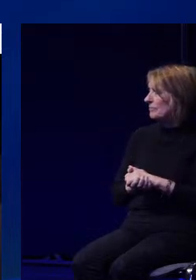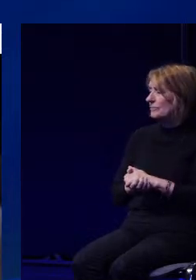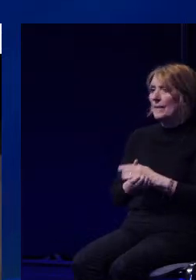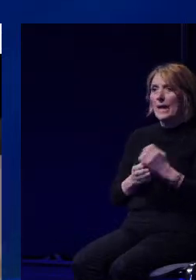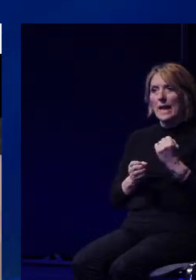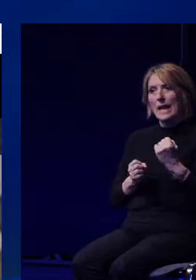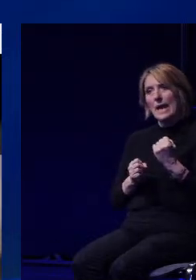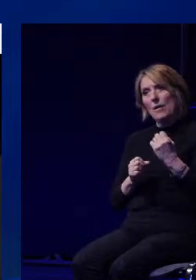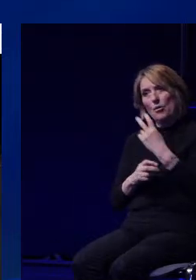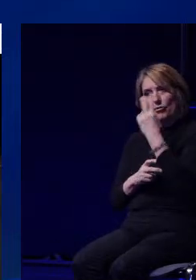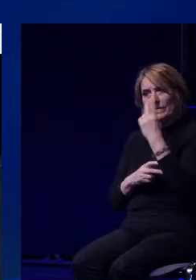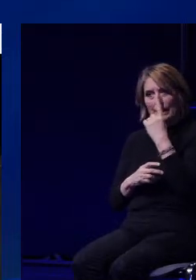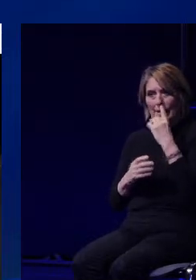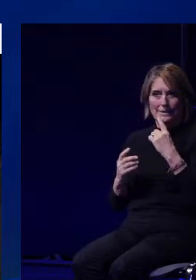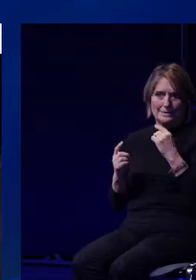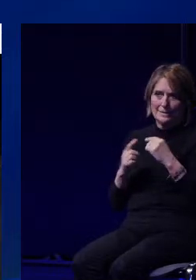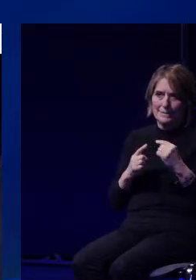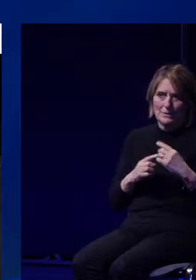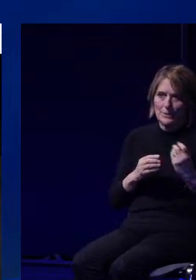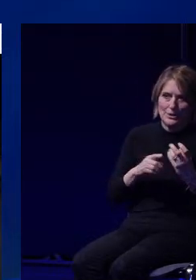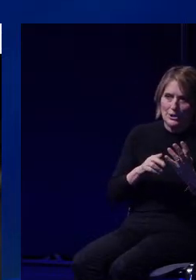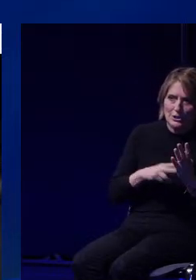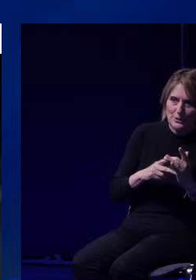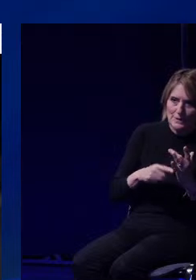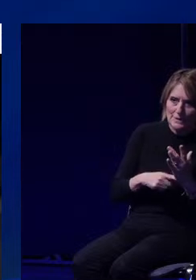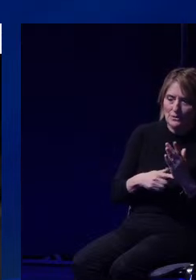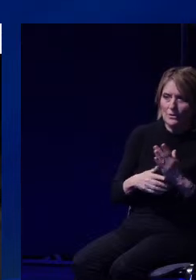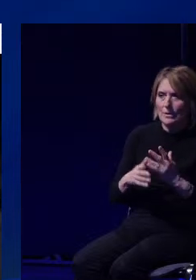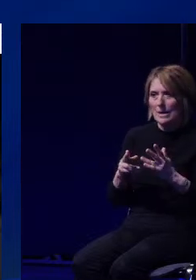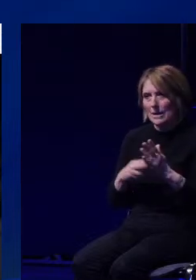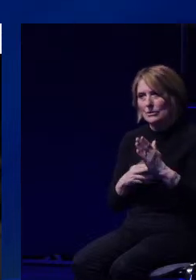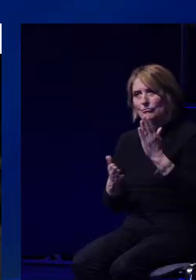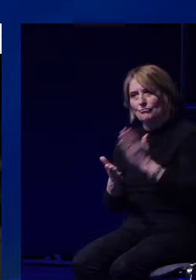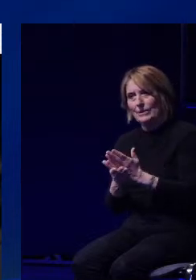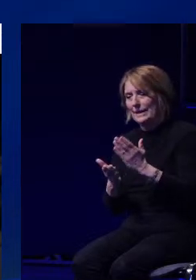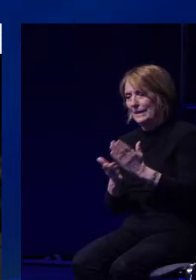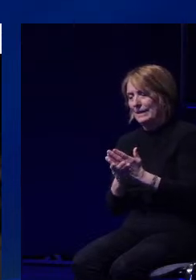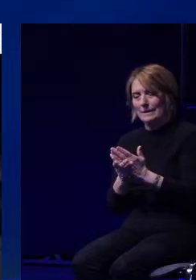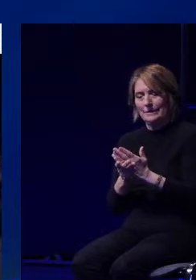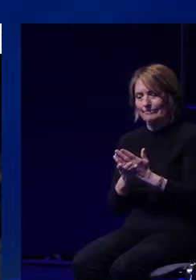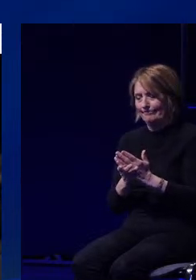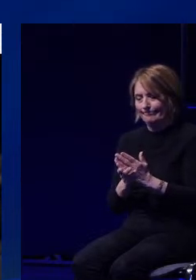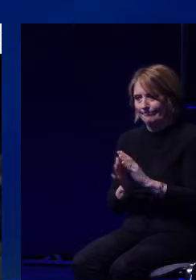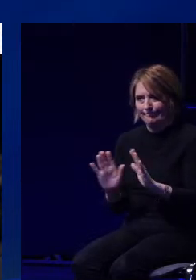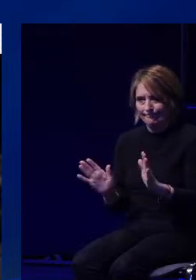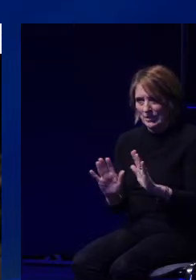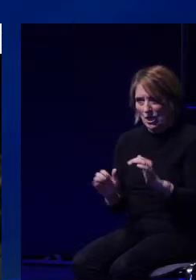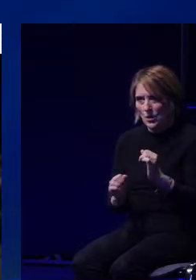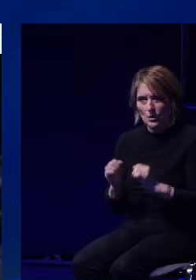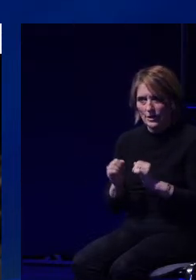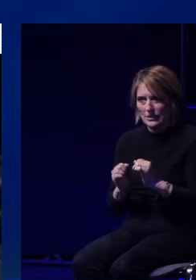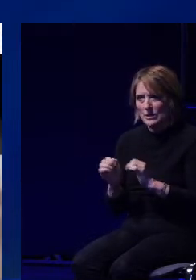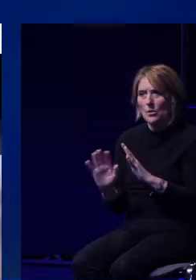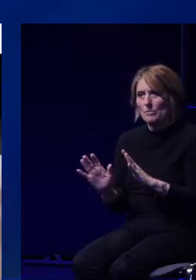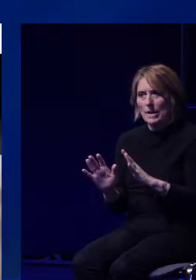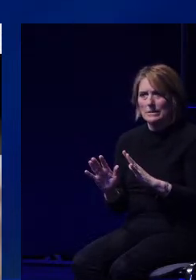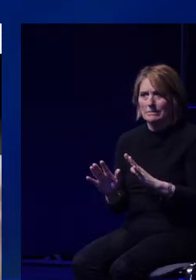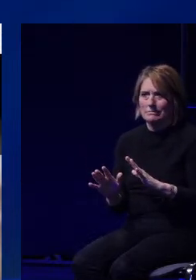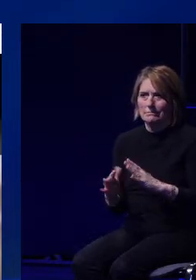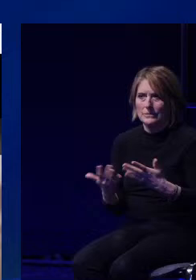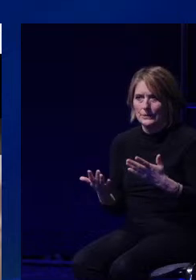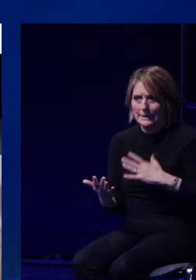can compete with the likes of, say, Unity and Unreal Engine, which is, of course, what these gentlemen are focused on. But that's because we don't think it's necessary.